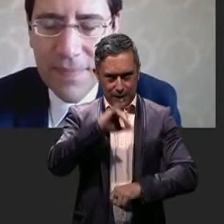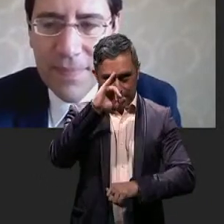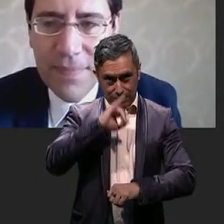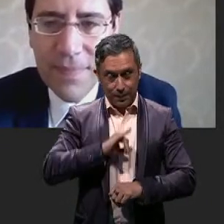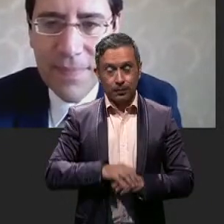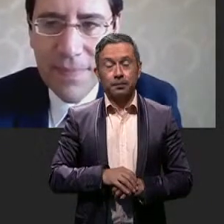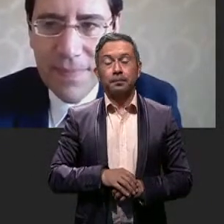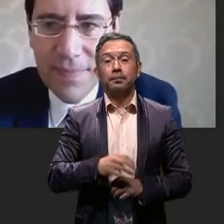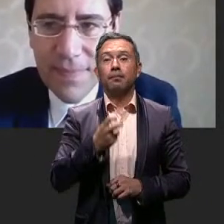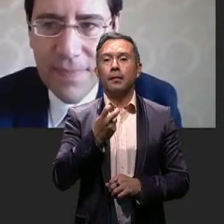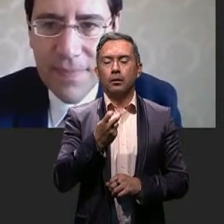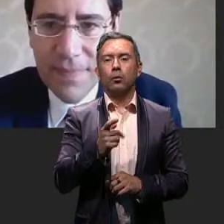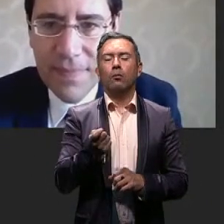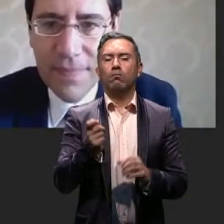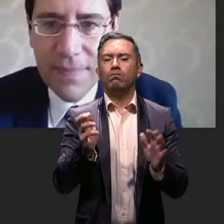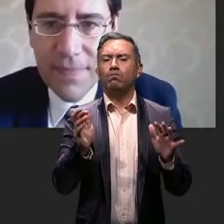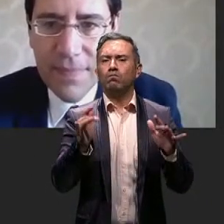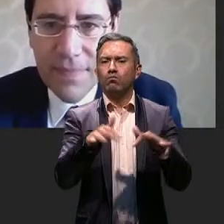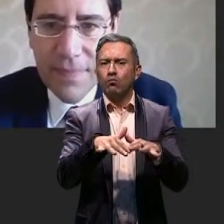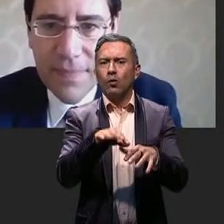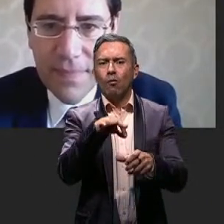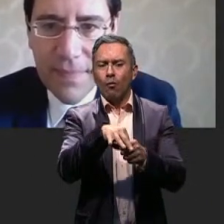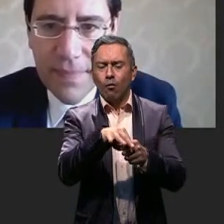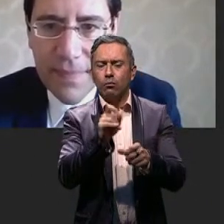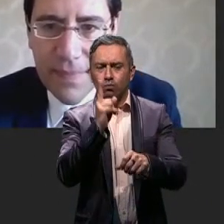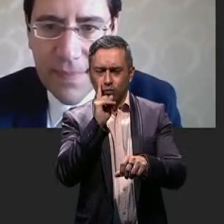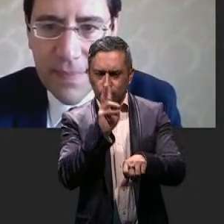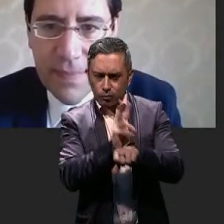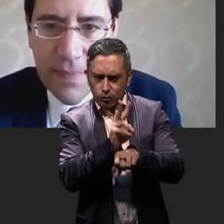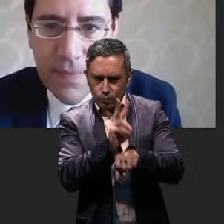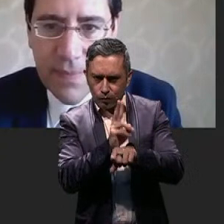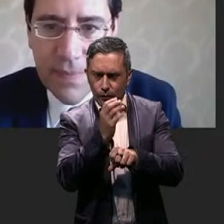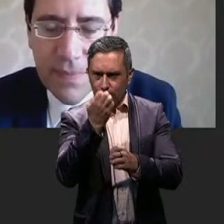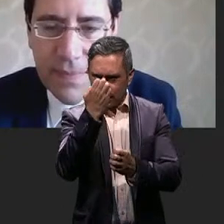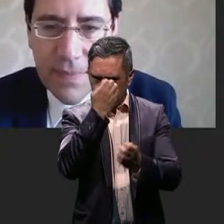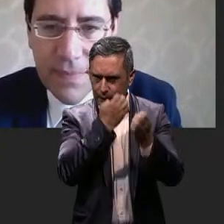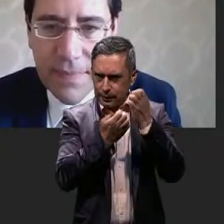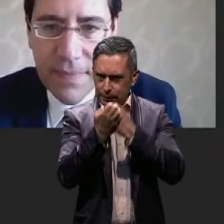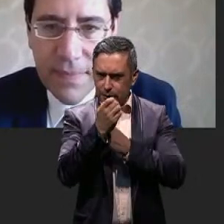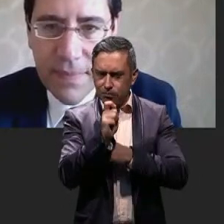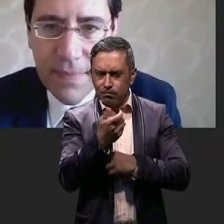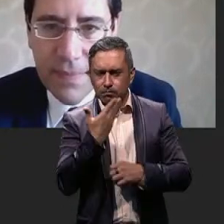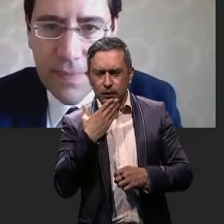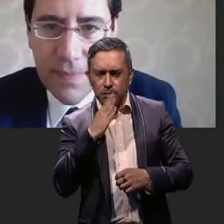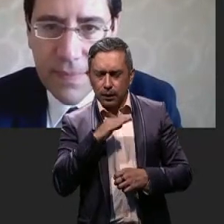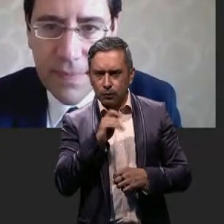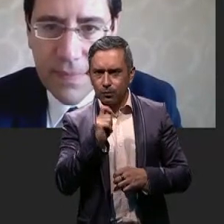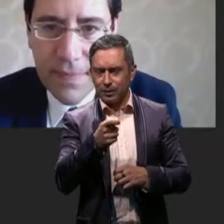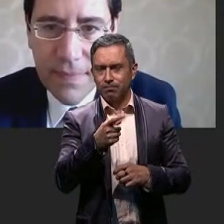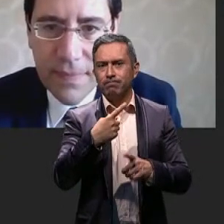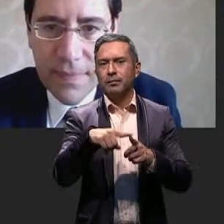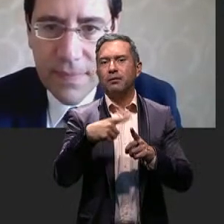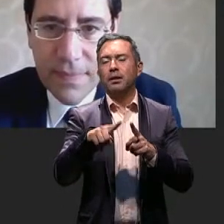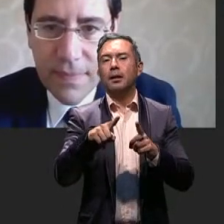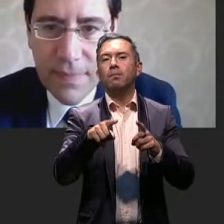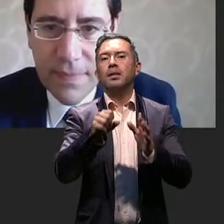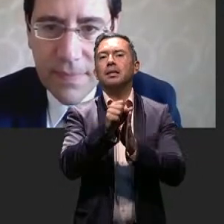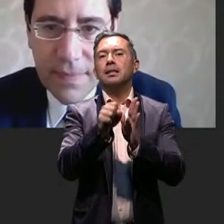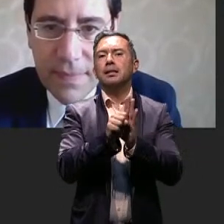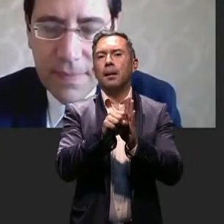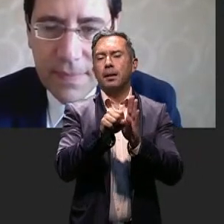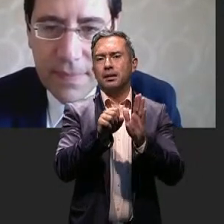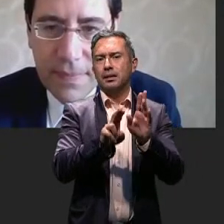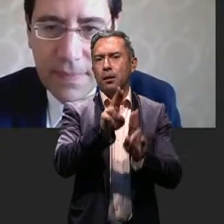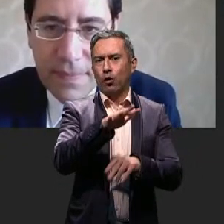been closely working with these observation activities and analysis of the democratic systems